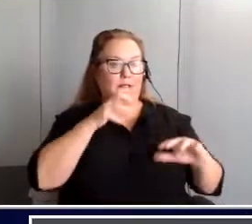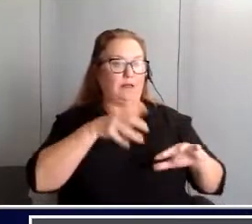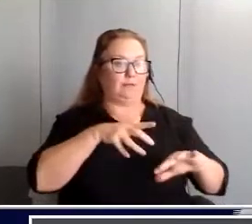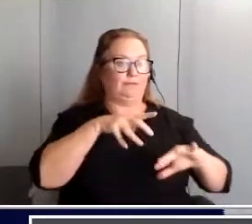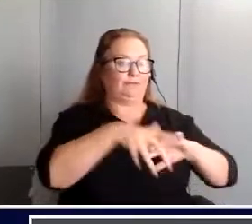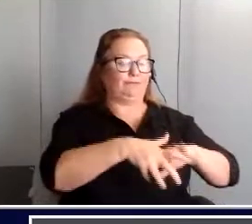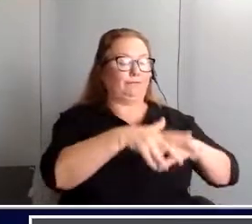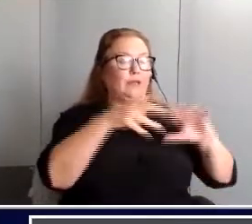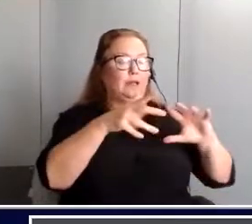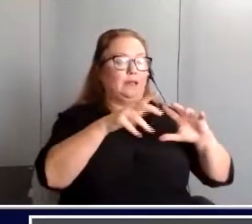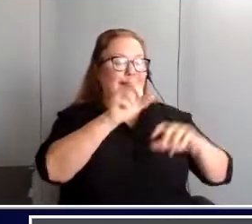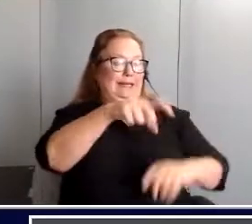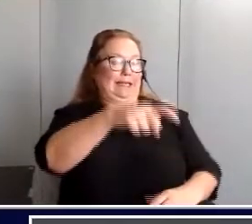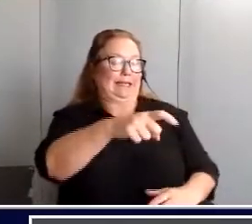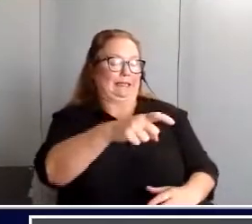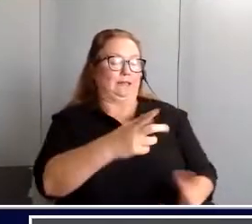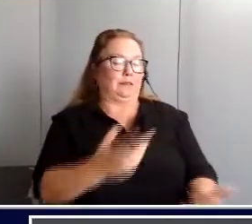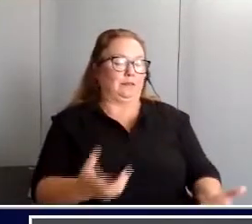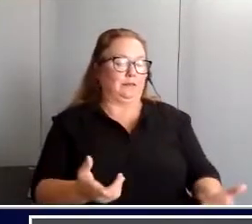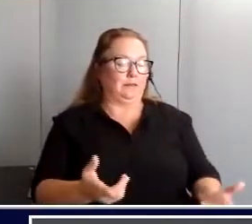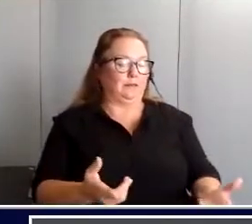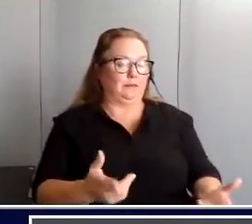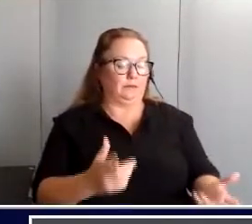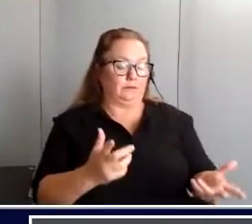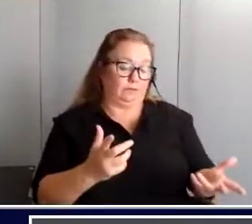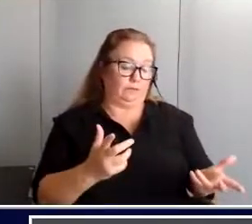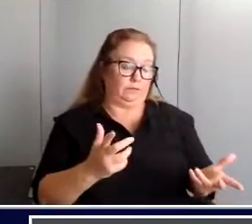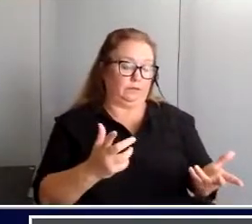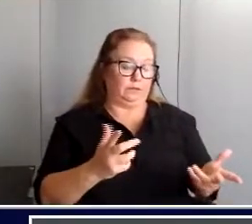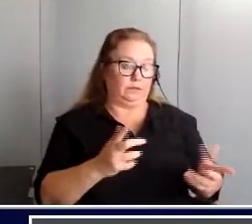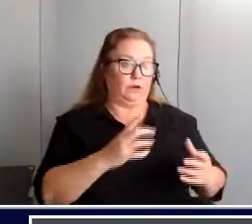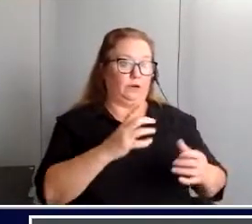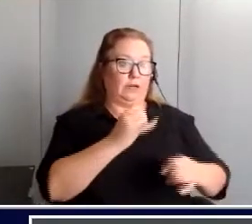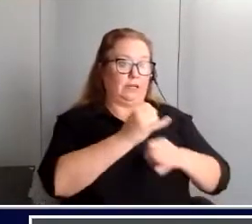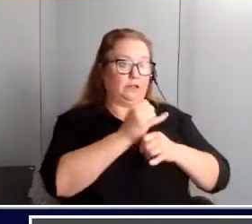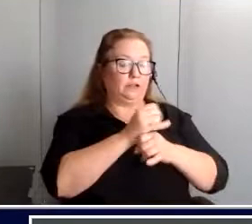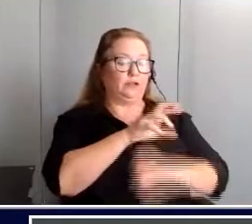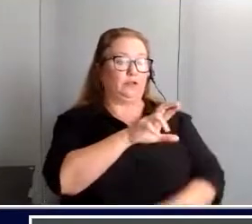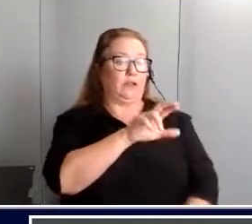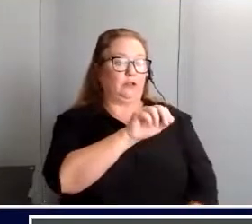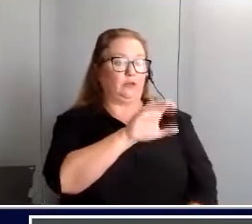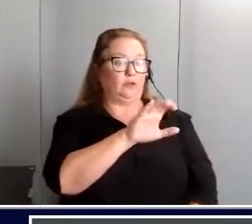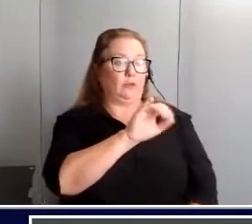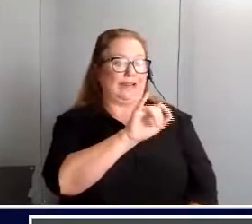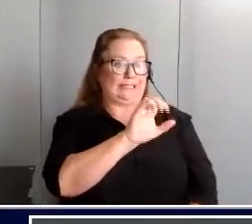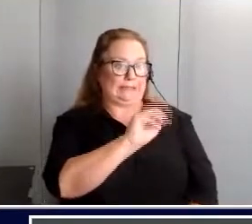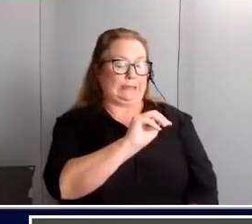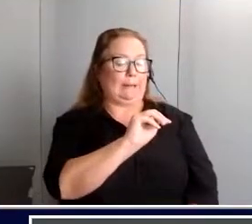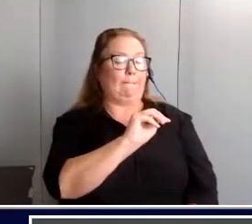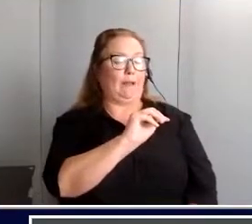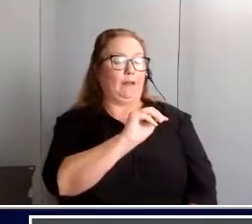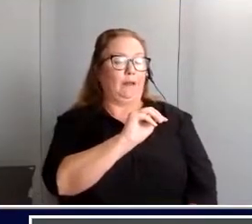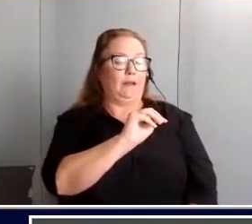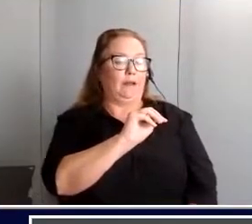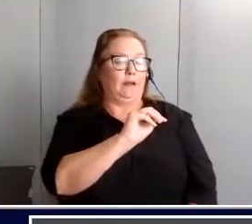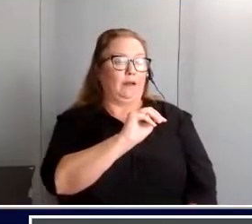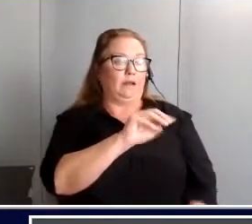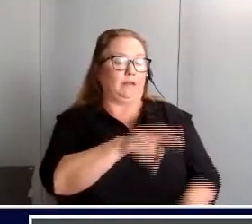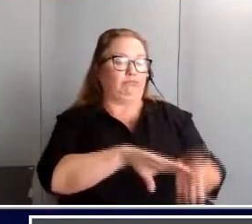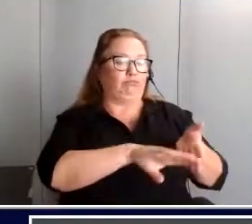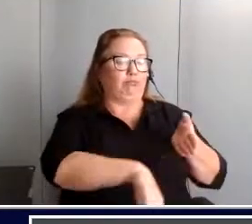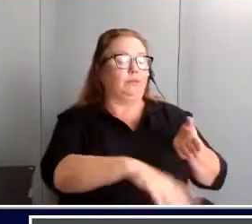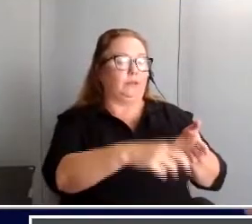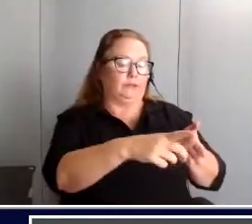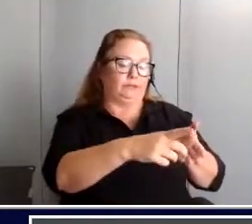that needs to be delivered for a lot of, I think, institutionalized racism and other issues that have created disparities in healthcare in this country